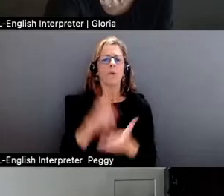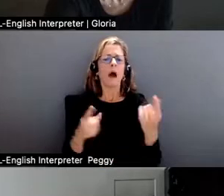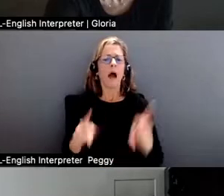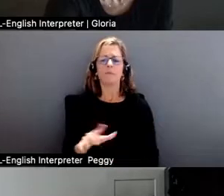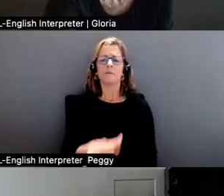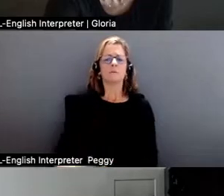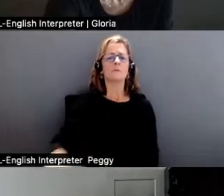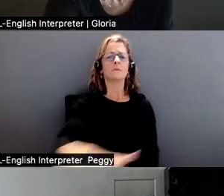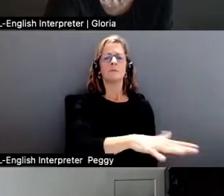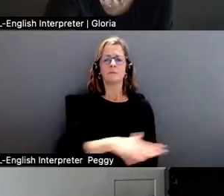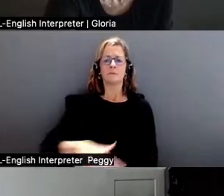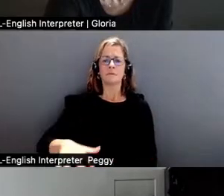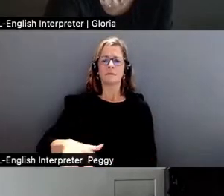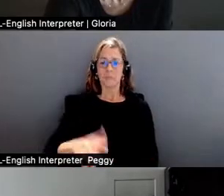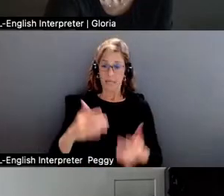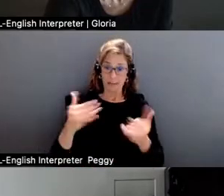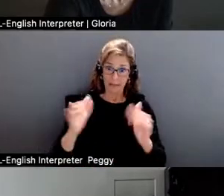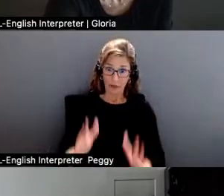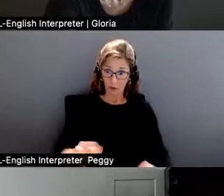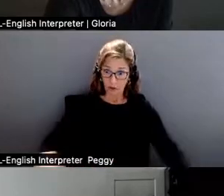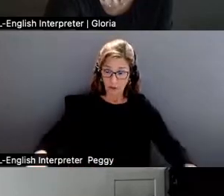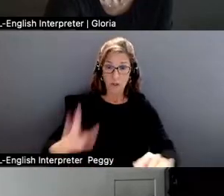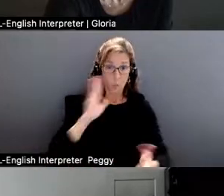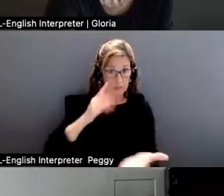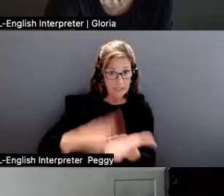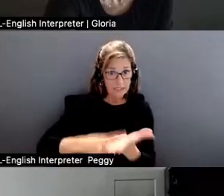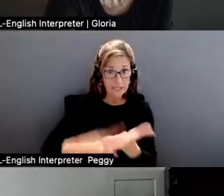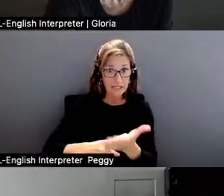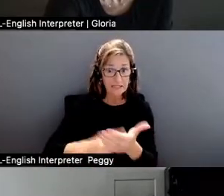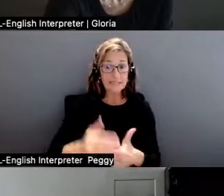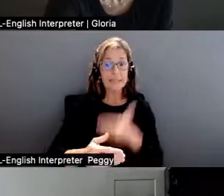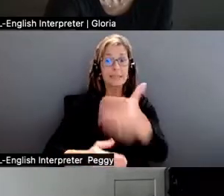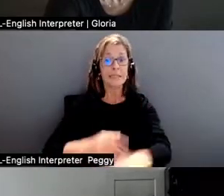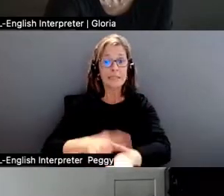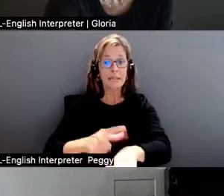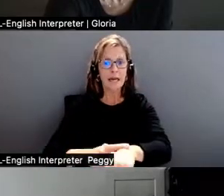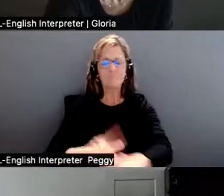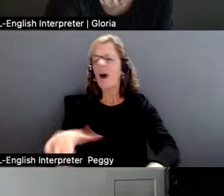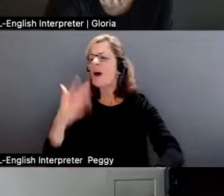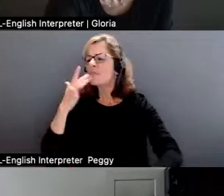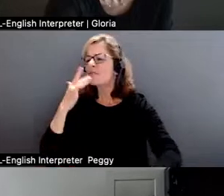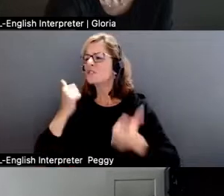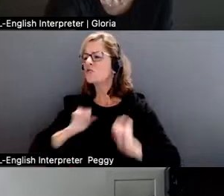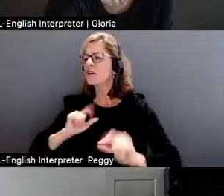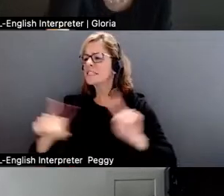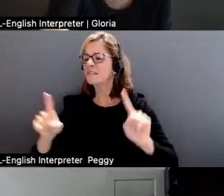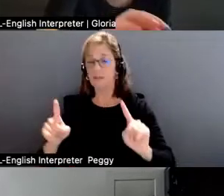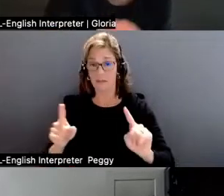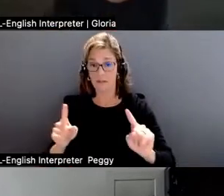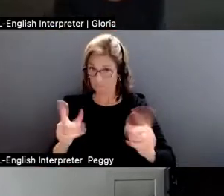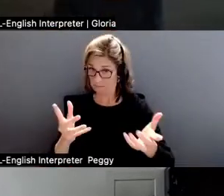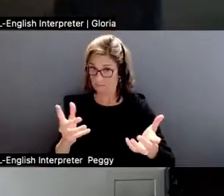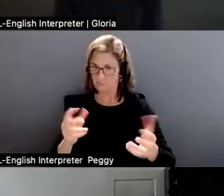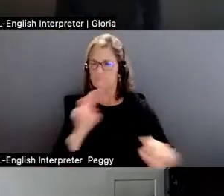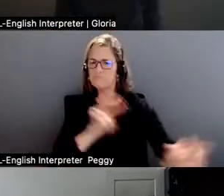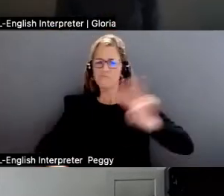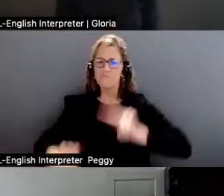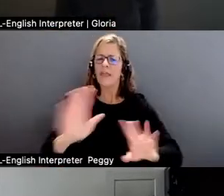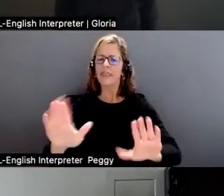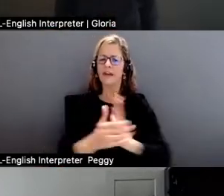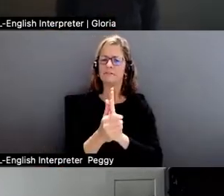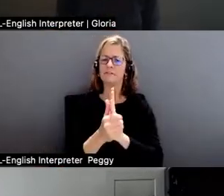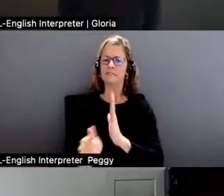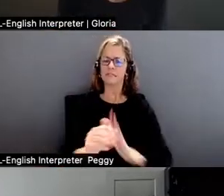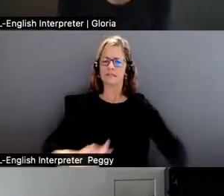about how things went and what they want to change for the next attempt? How do they interact during that